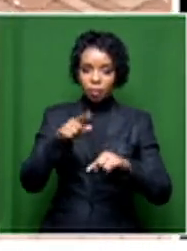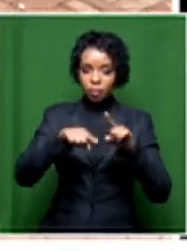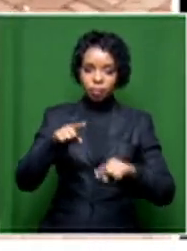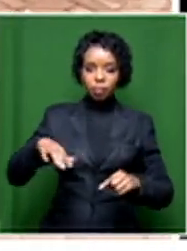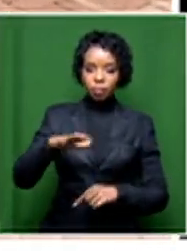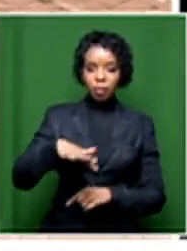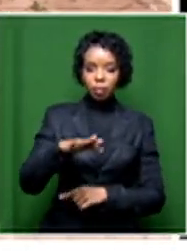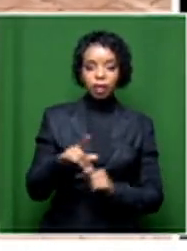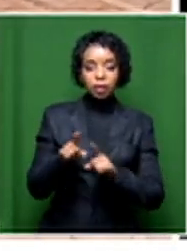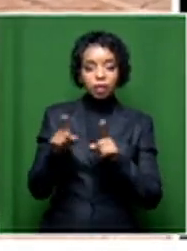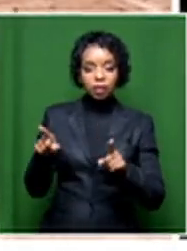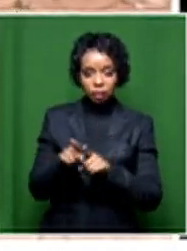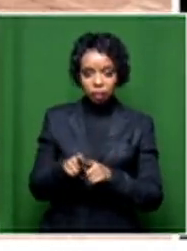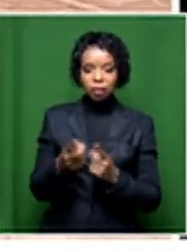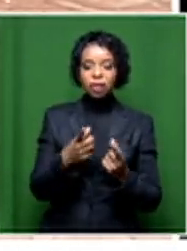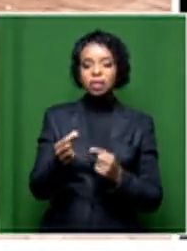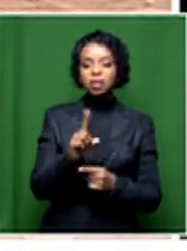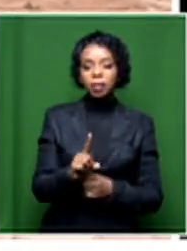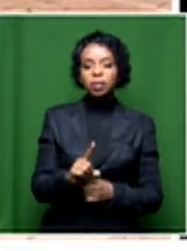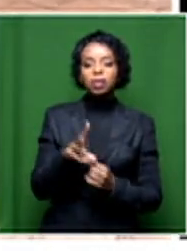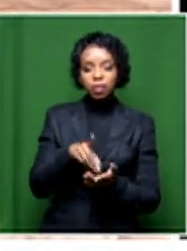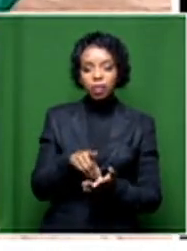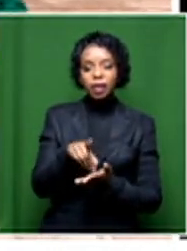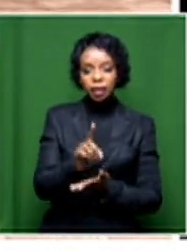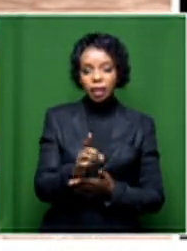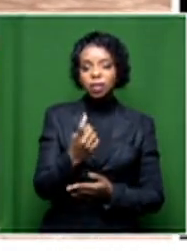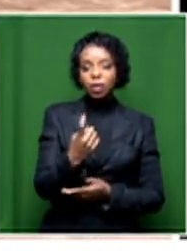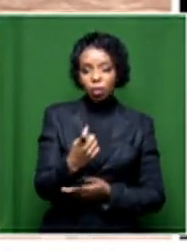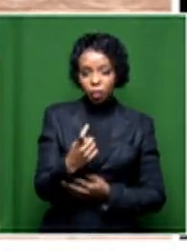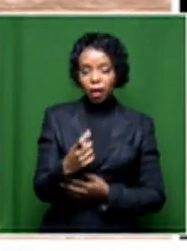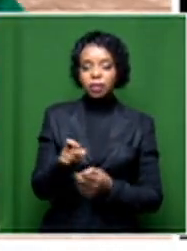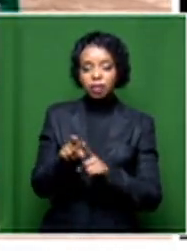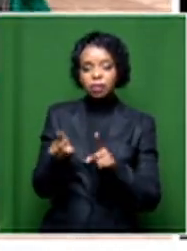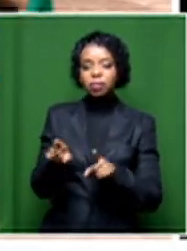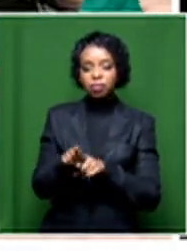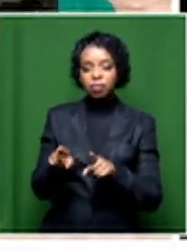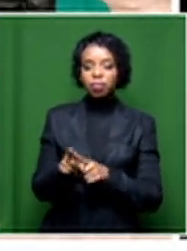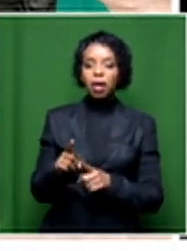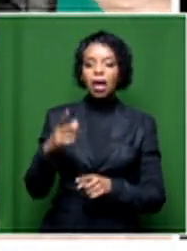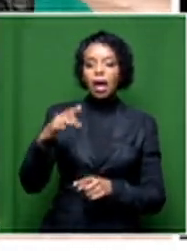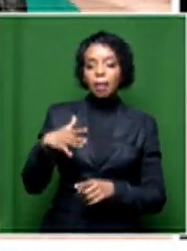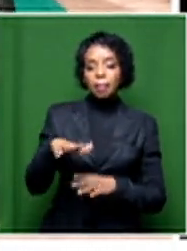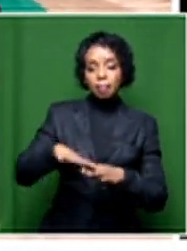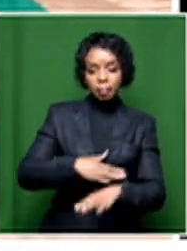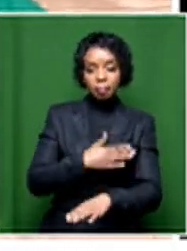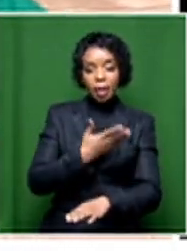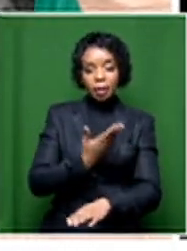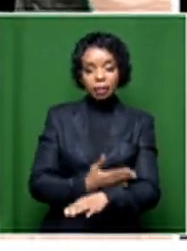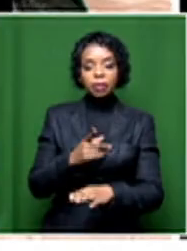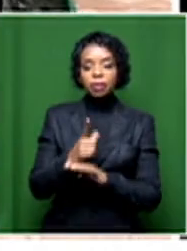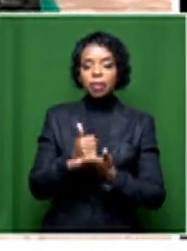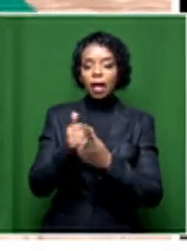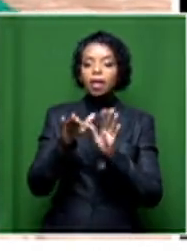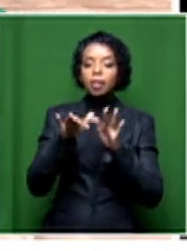people, all donated one shelter bag. And that made this movement of people willing to help other people. So we are now